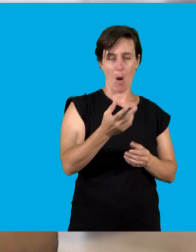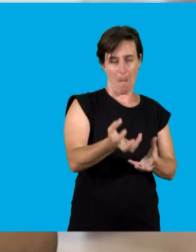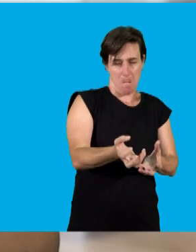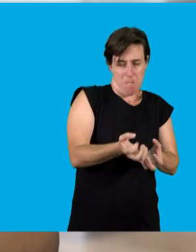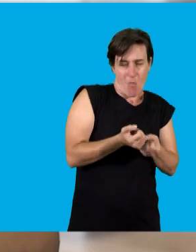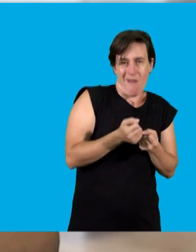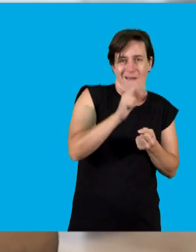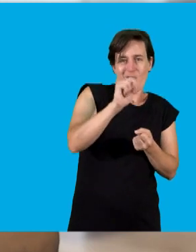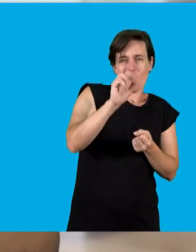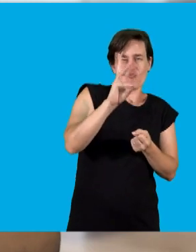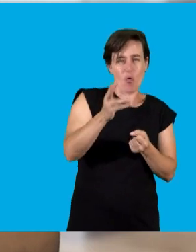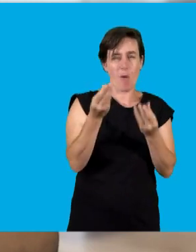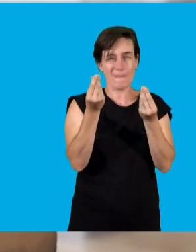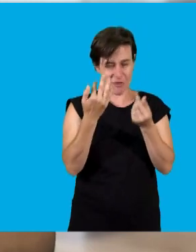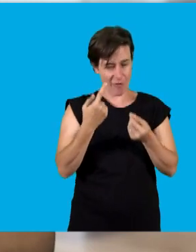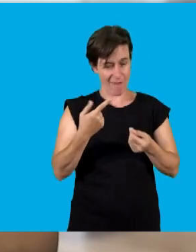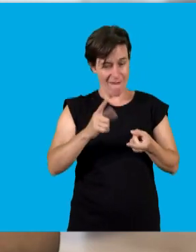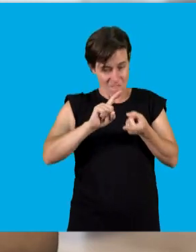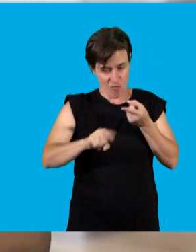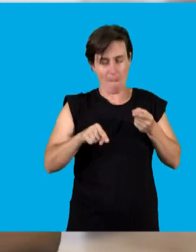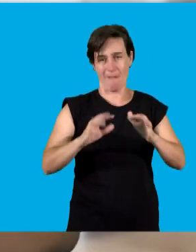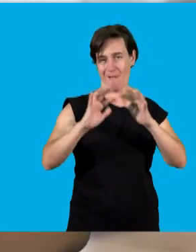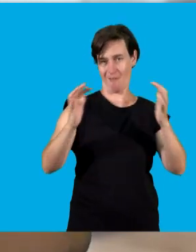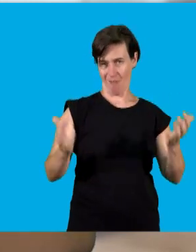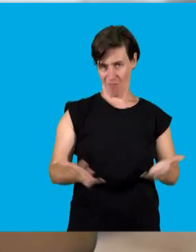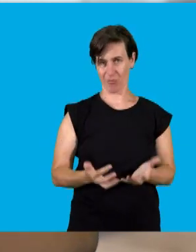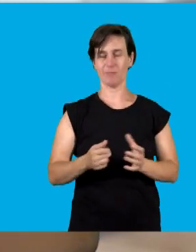the pulling out of raw materials from Mother Nature.